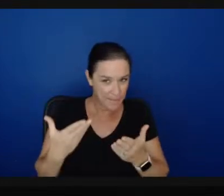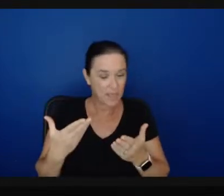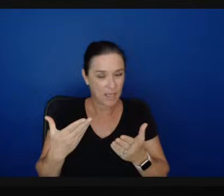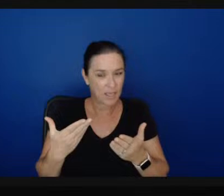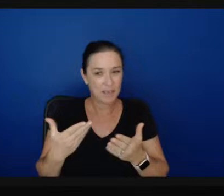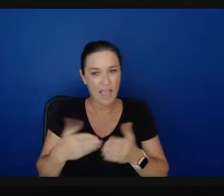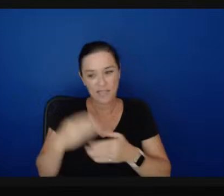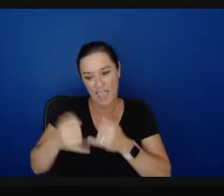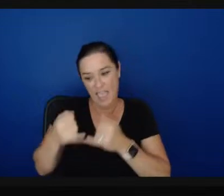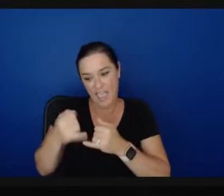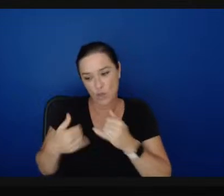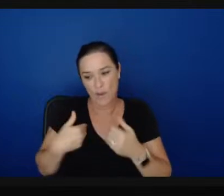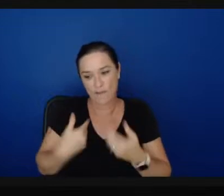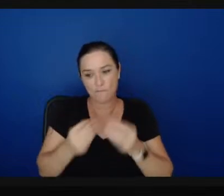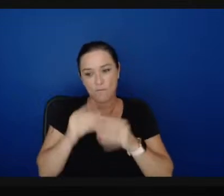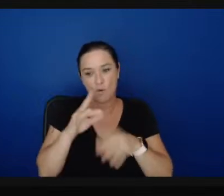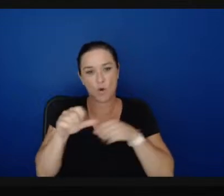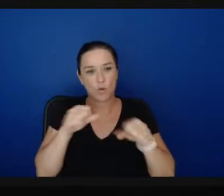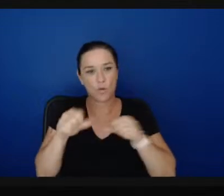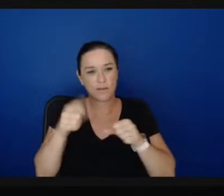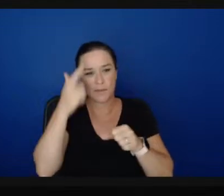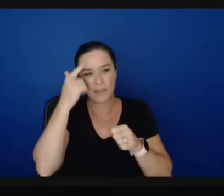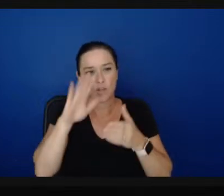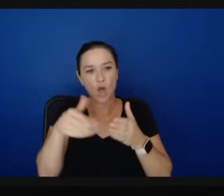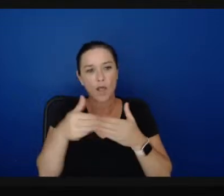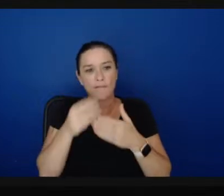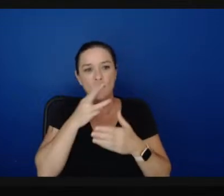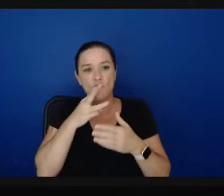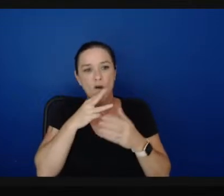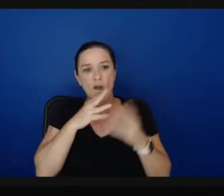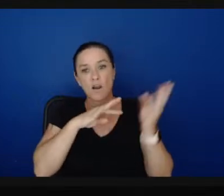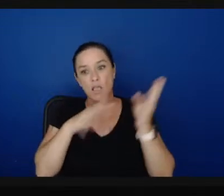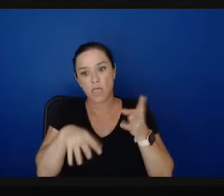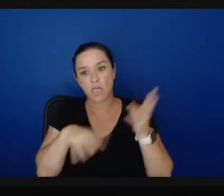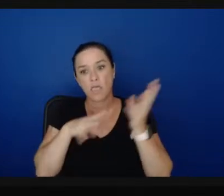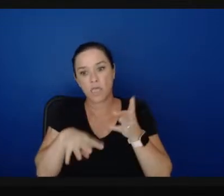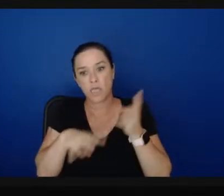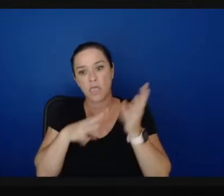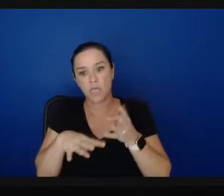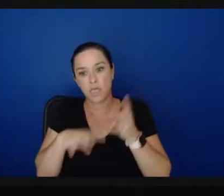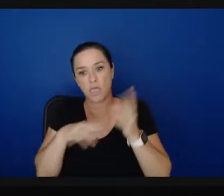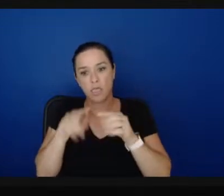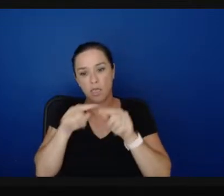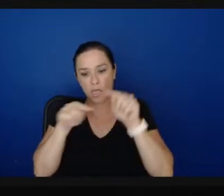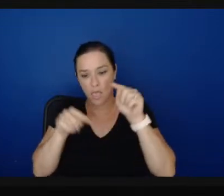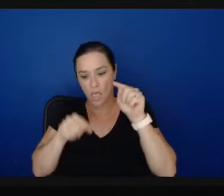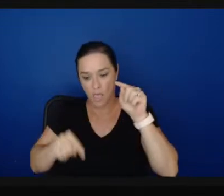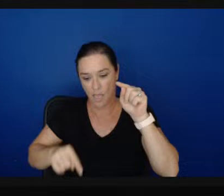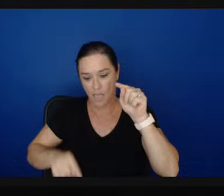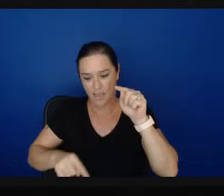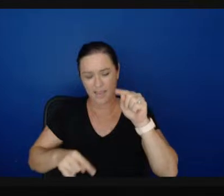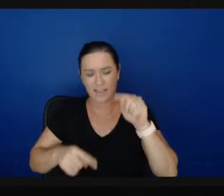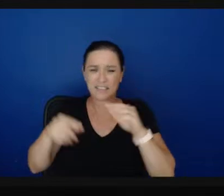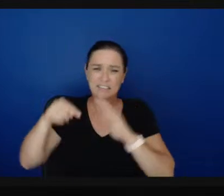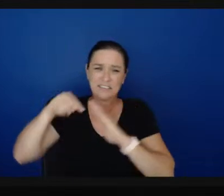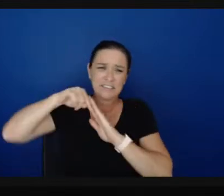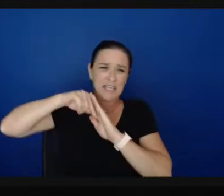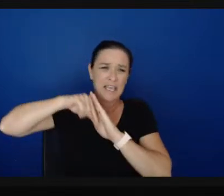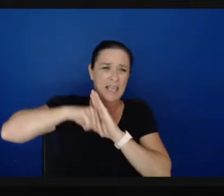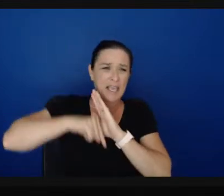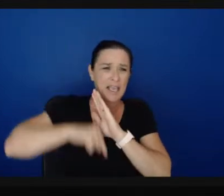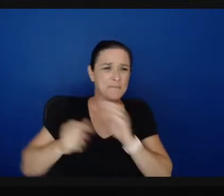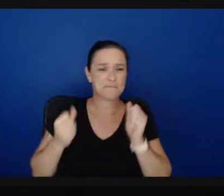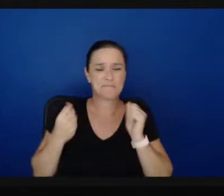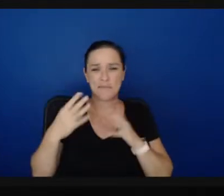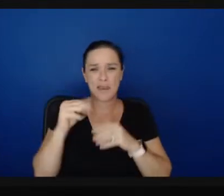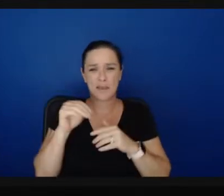more earthquakes, as all that water over months has a chance to percolate down to the depths we're talking about, right? Miles down